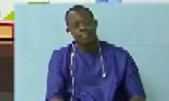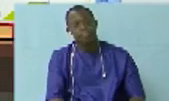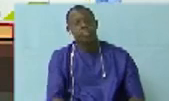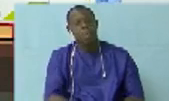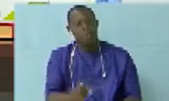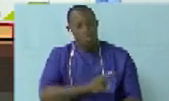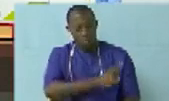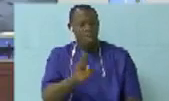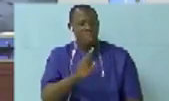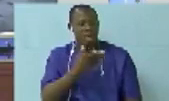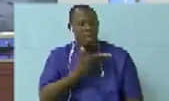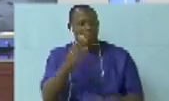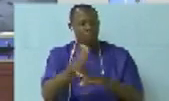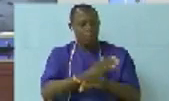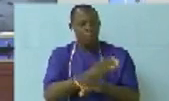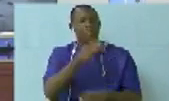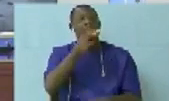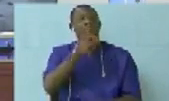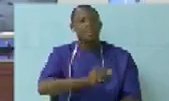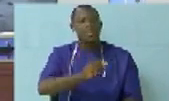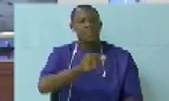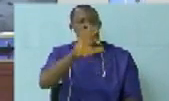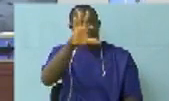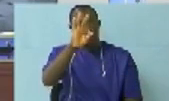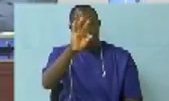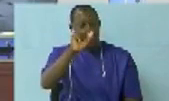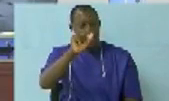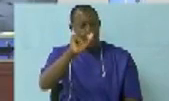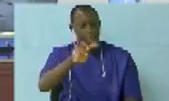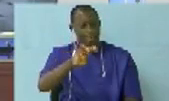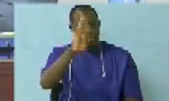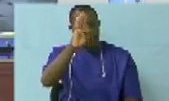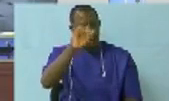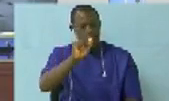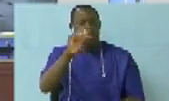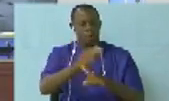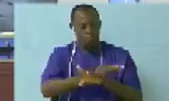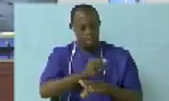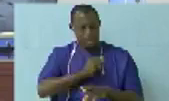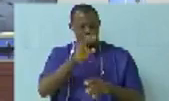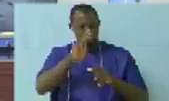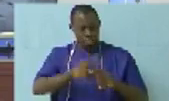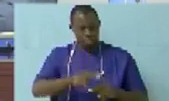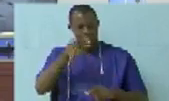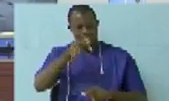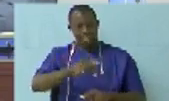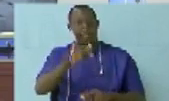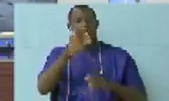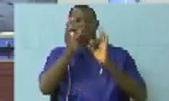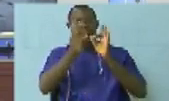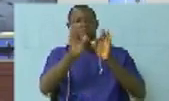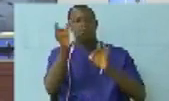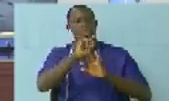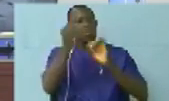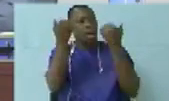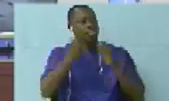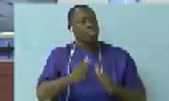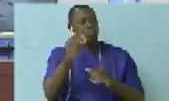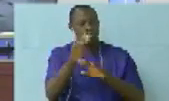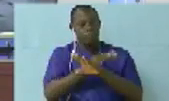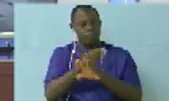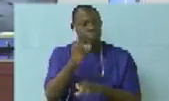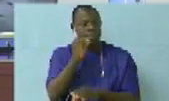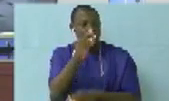have had Mr. Tamba here, General Tamba. He testified that all those people who